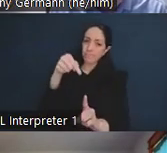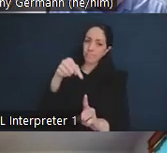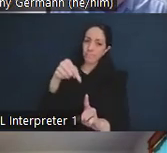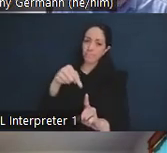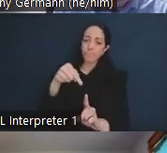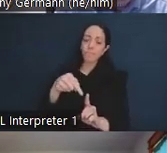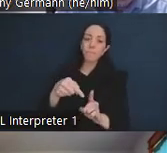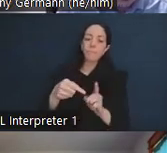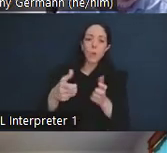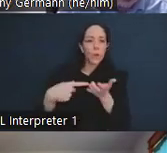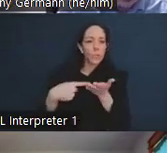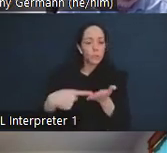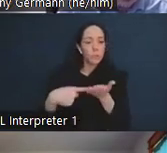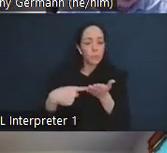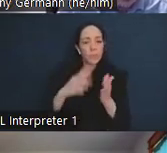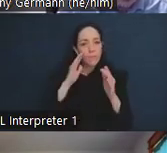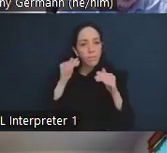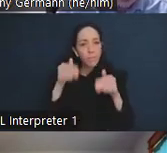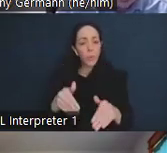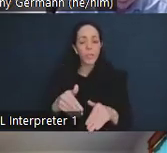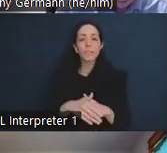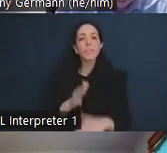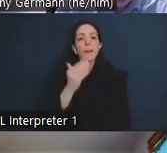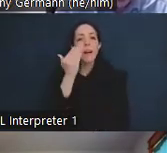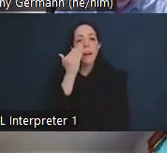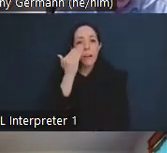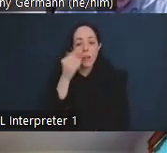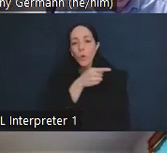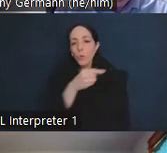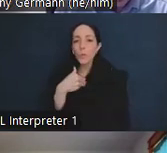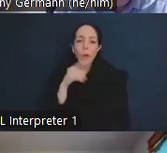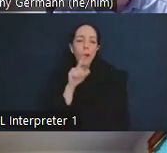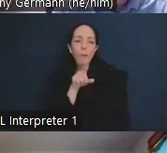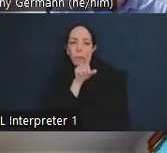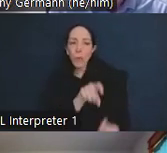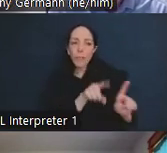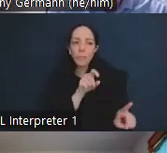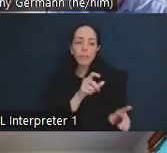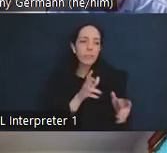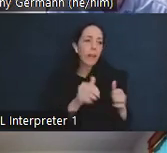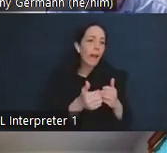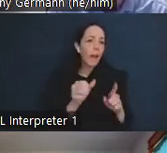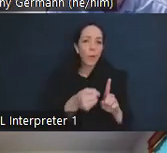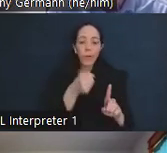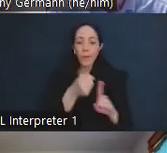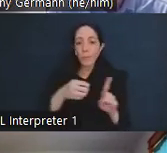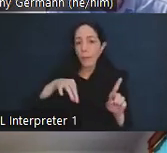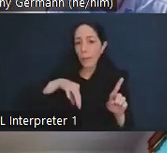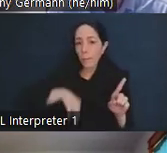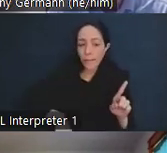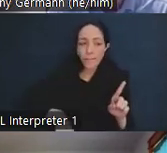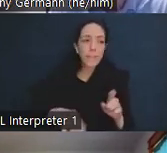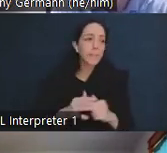this does for people's benefits if they receive the compensation. There are issues